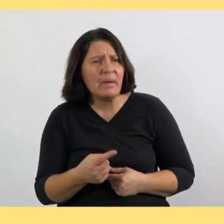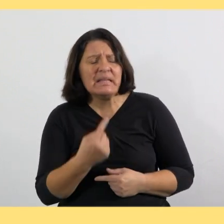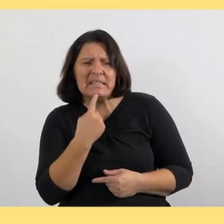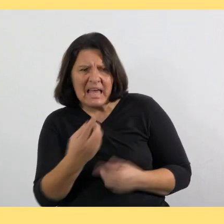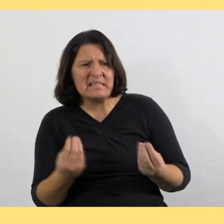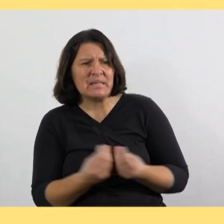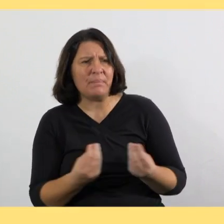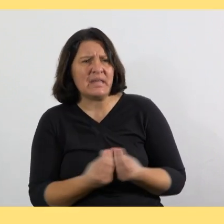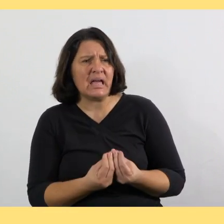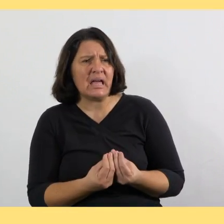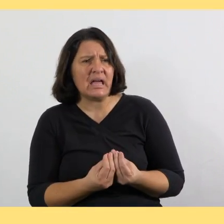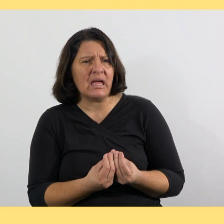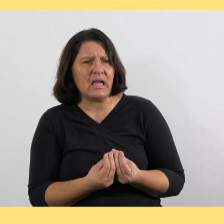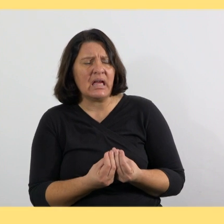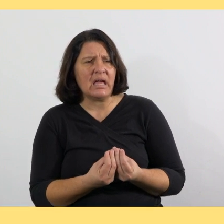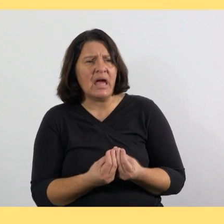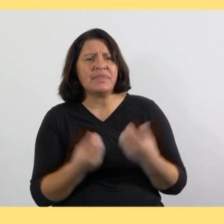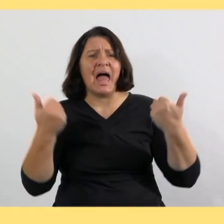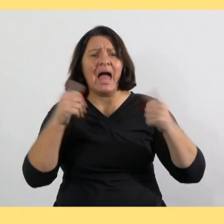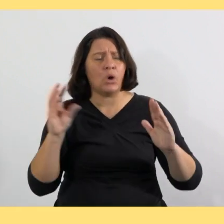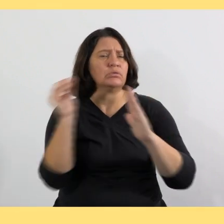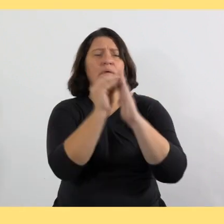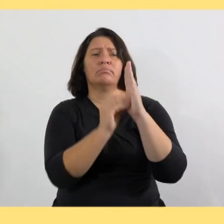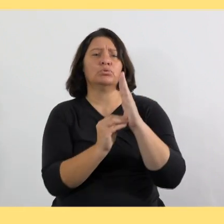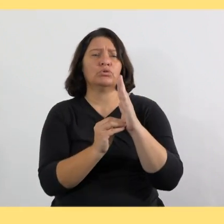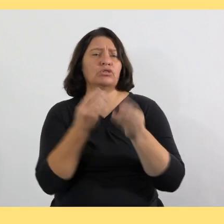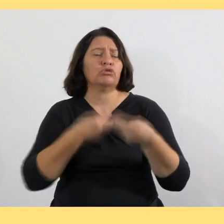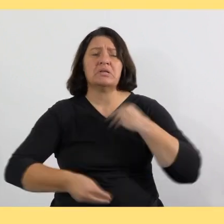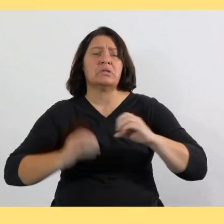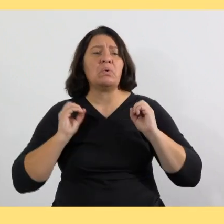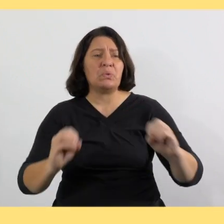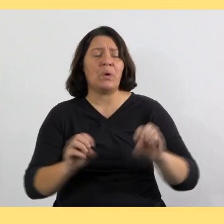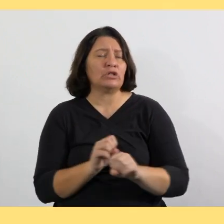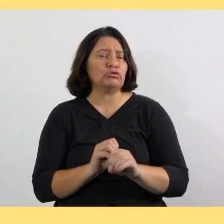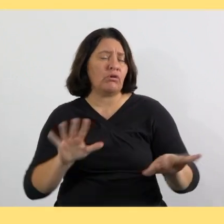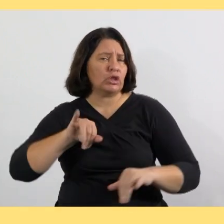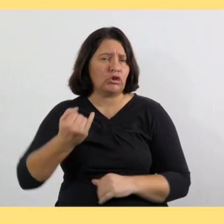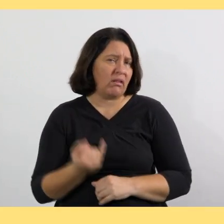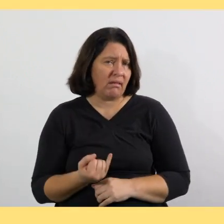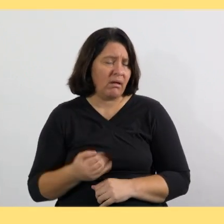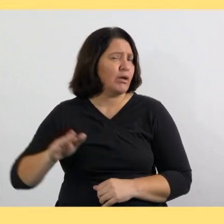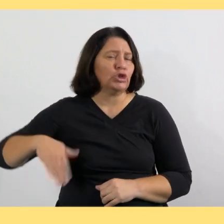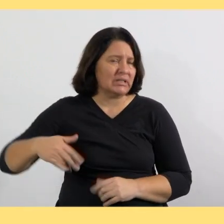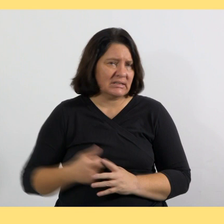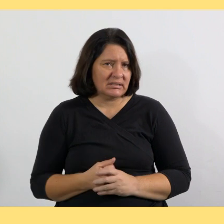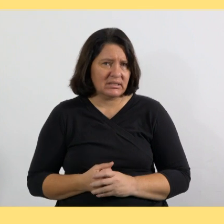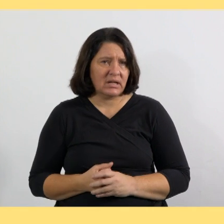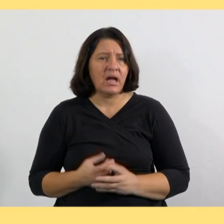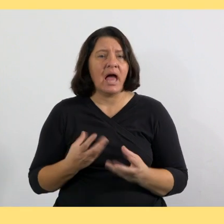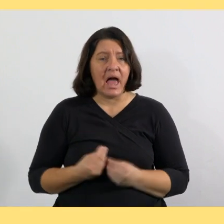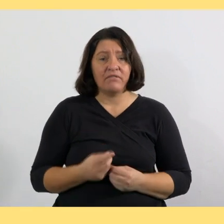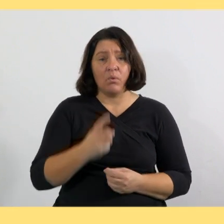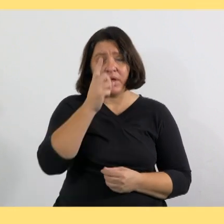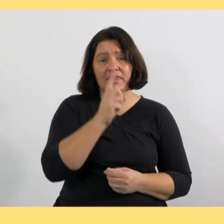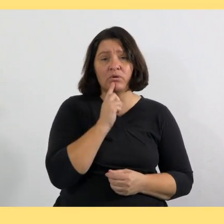accountant did not record the following transactions in the general journal. The owner took goods of